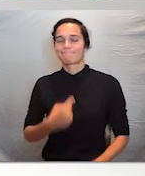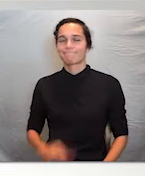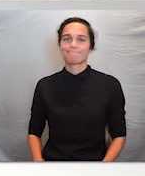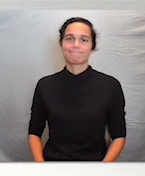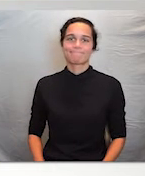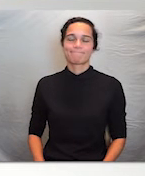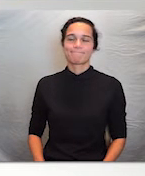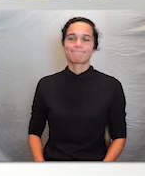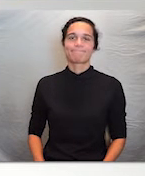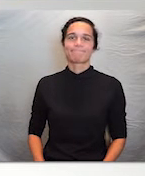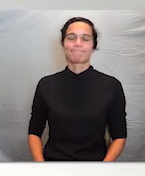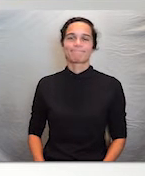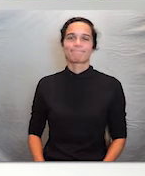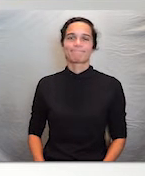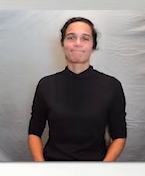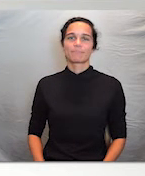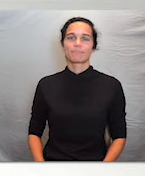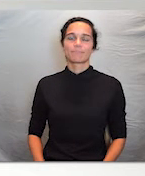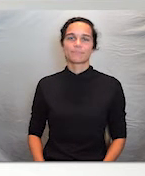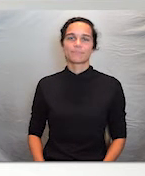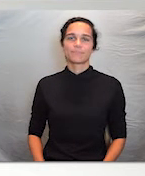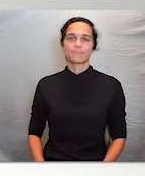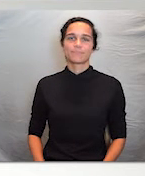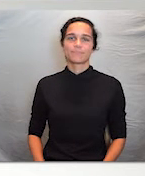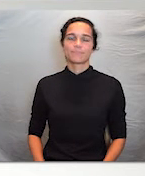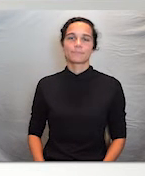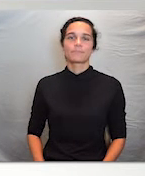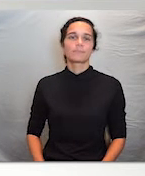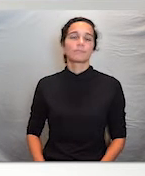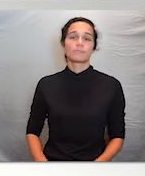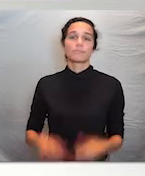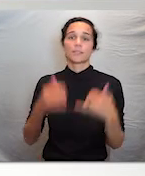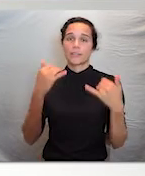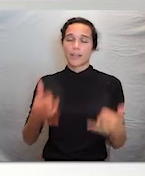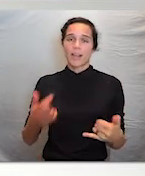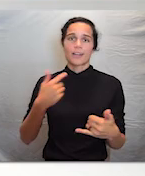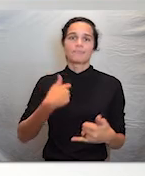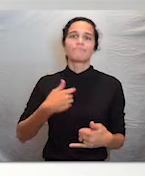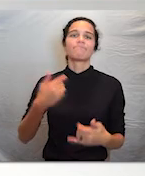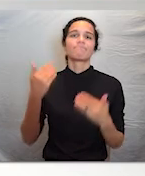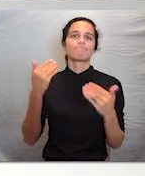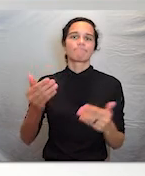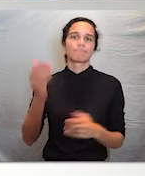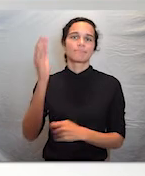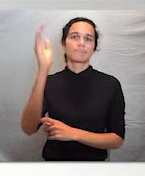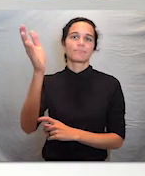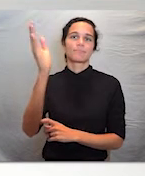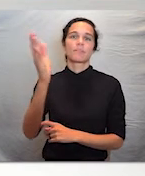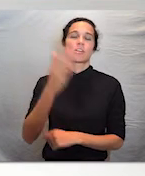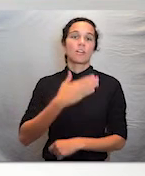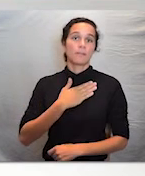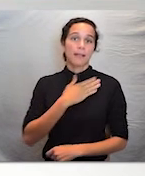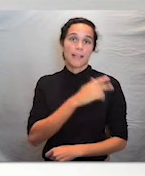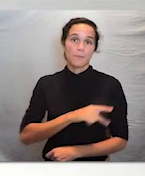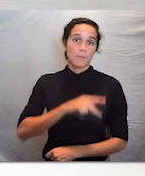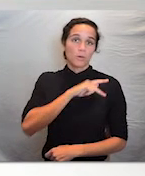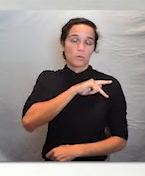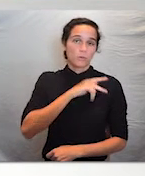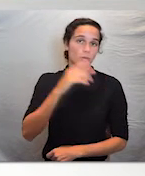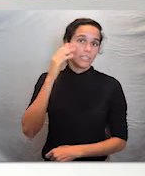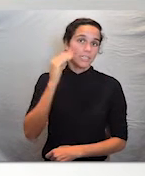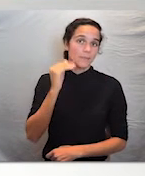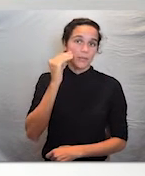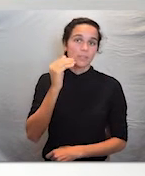So I'm going to share with you some of my personal experiences